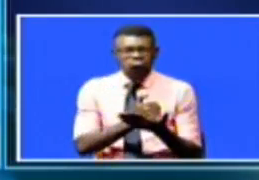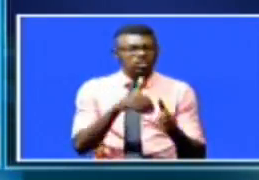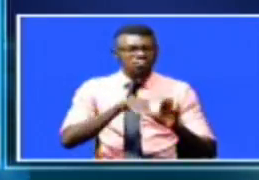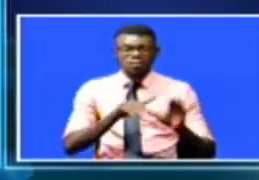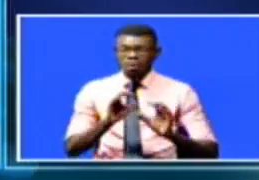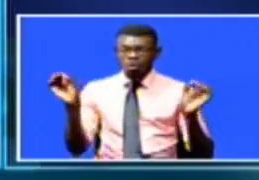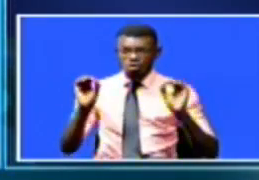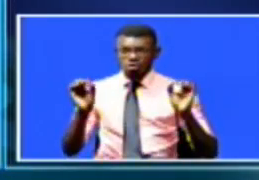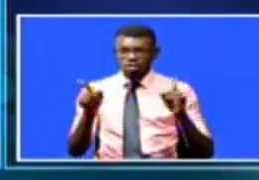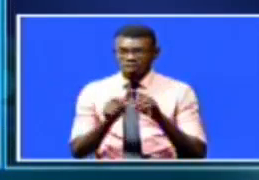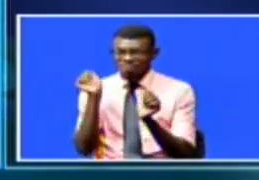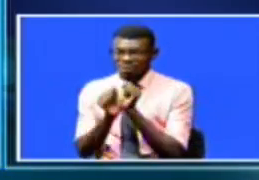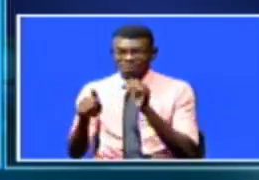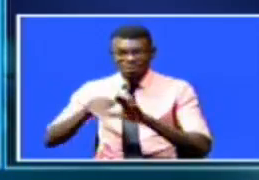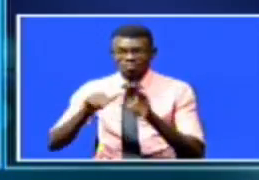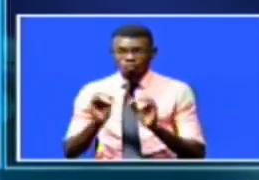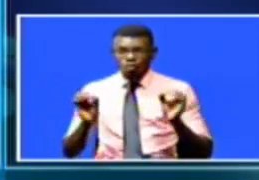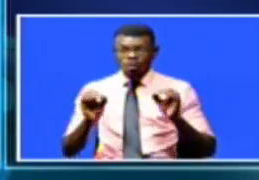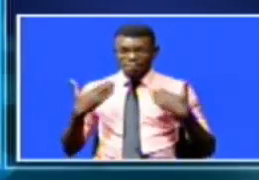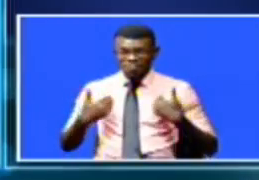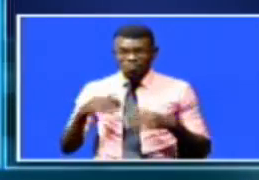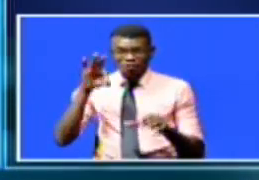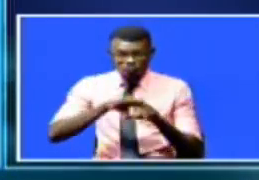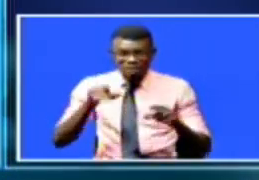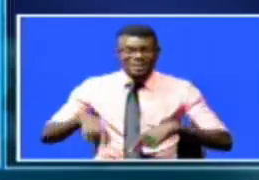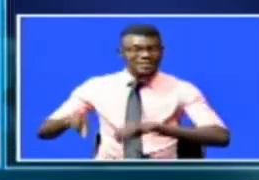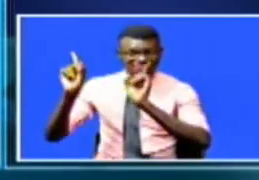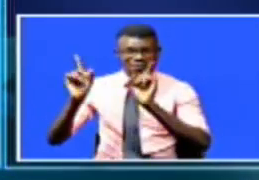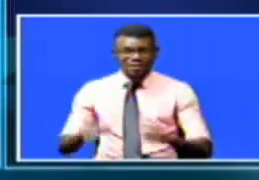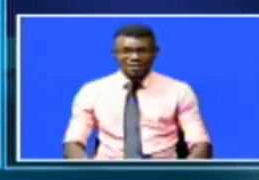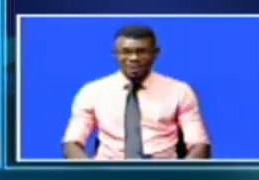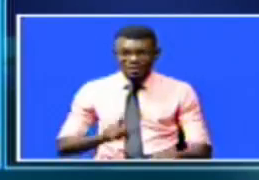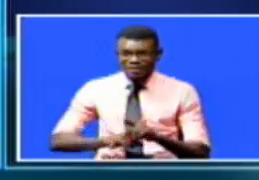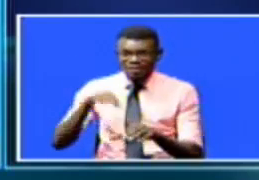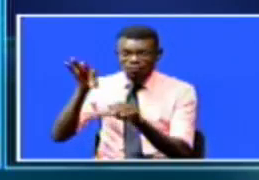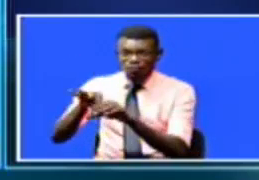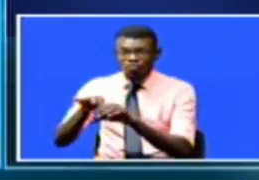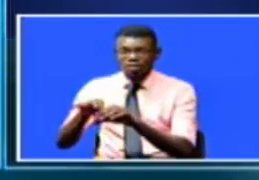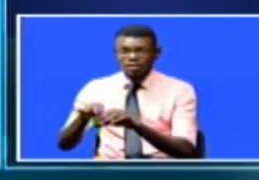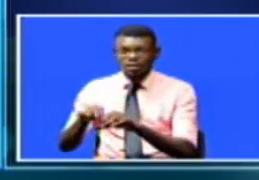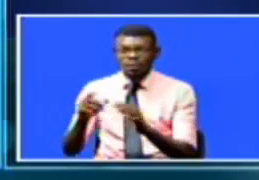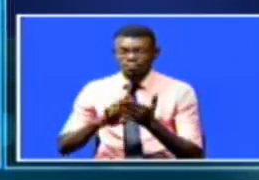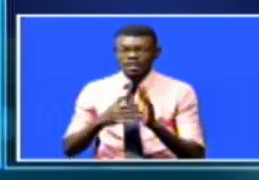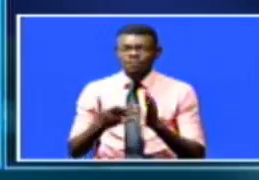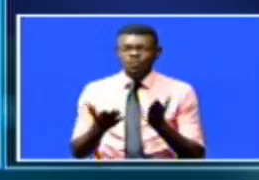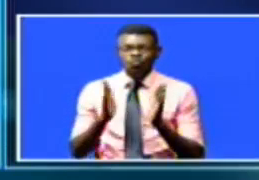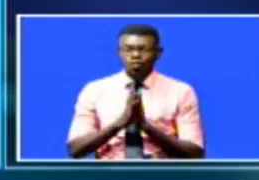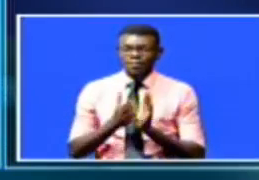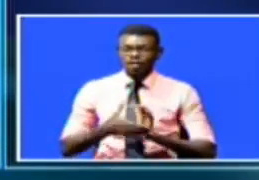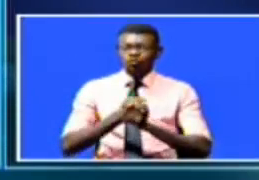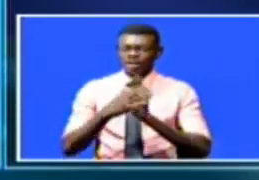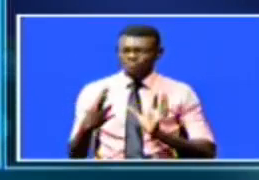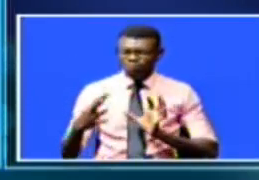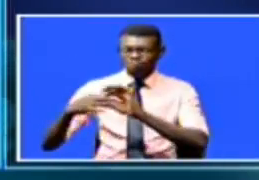a position where we were voted for. So when we were voted for, we joined the other colleagues from the Jubilee Party. The